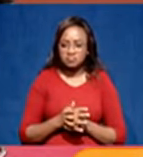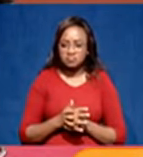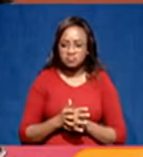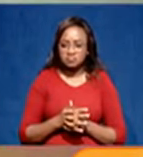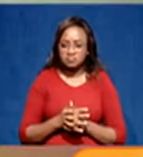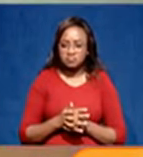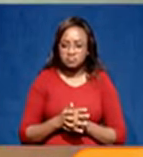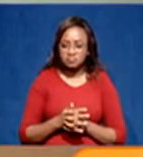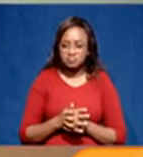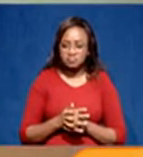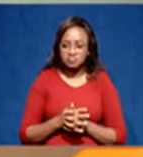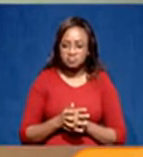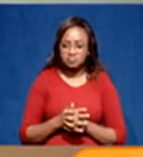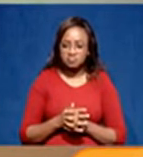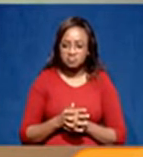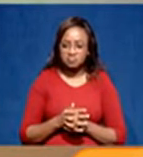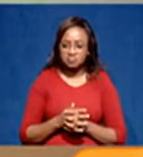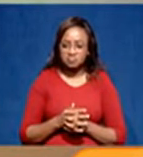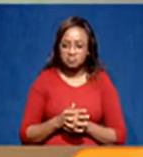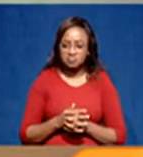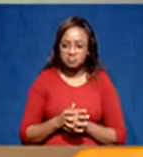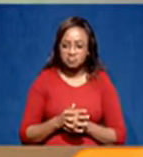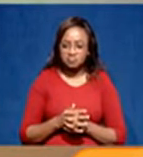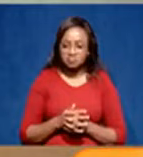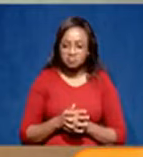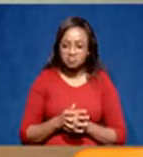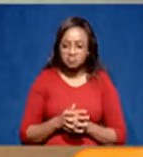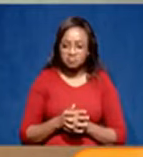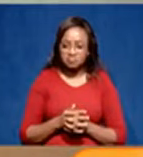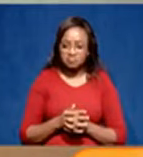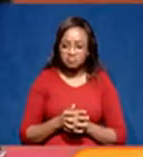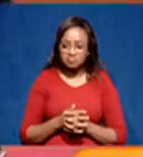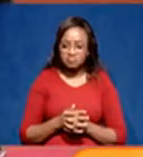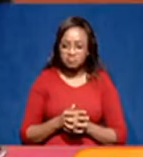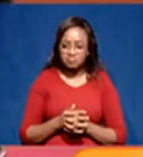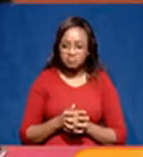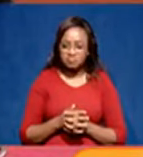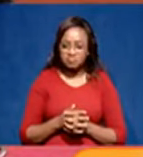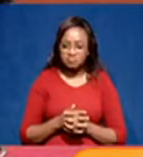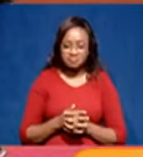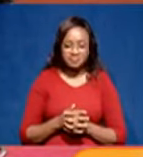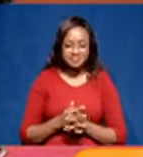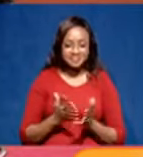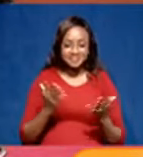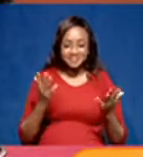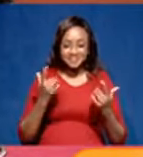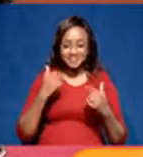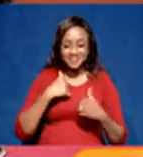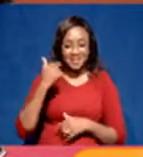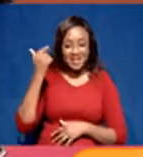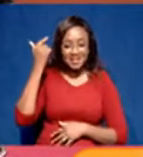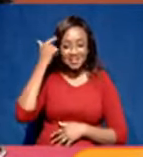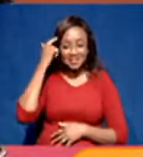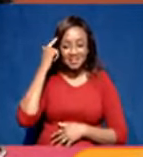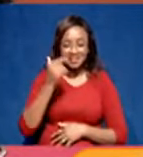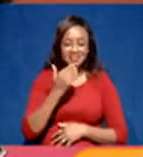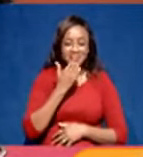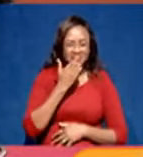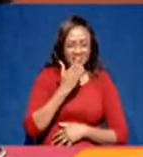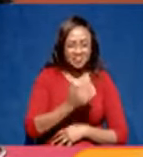out, Sam. Okay. All right, Yvonne. I think For me, it's to thank you for